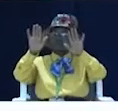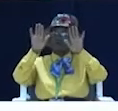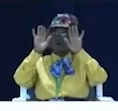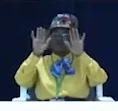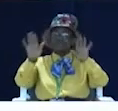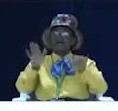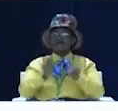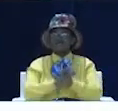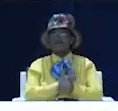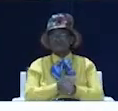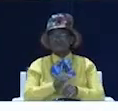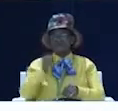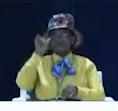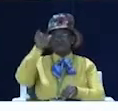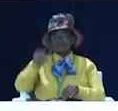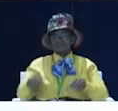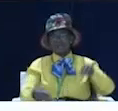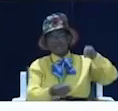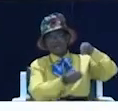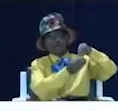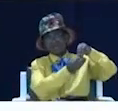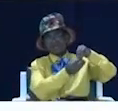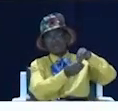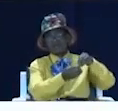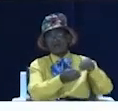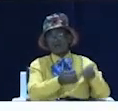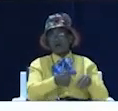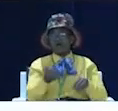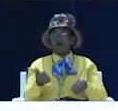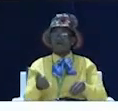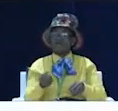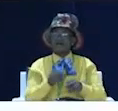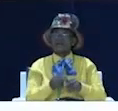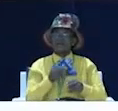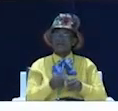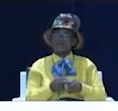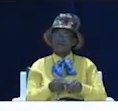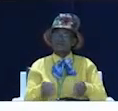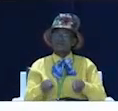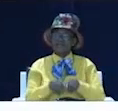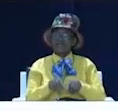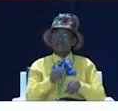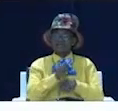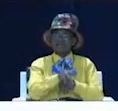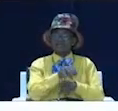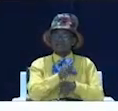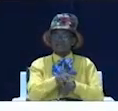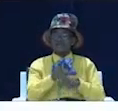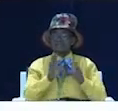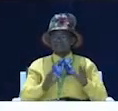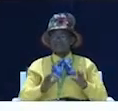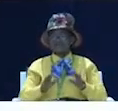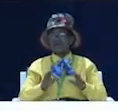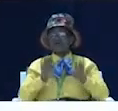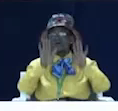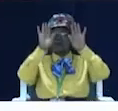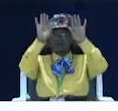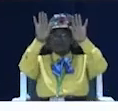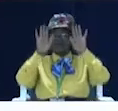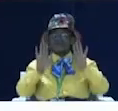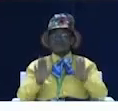He added other names, so Counselor, Mighty God, Everlasting Father, Prince of Peace. But the first